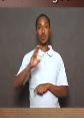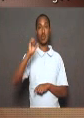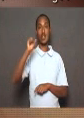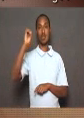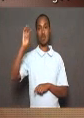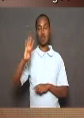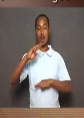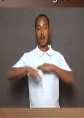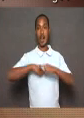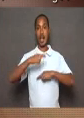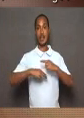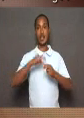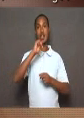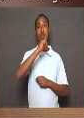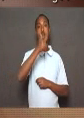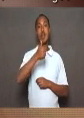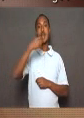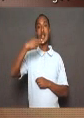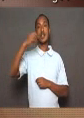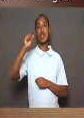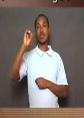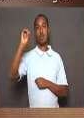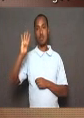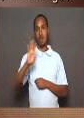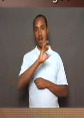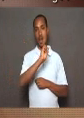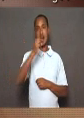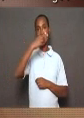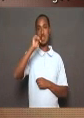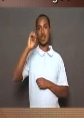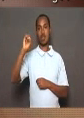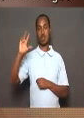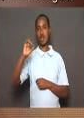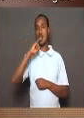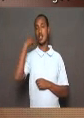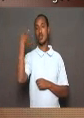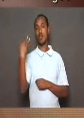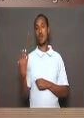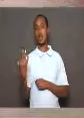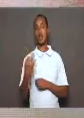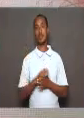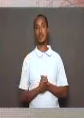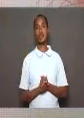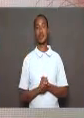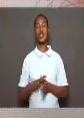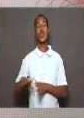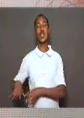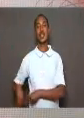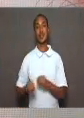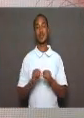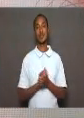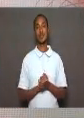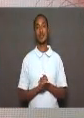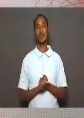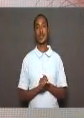acid reacts, sodium bisulfate and nitric acid are formed.